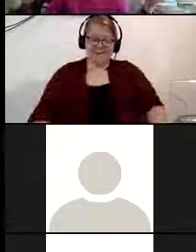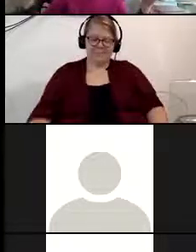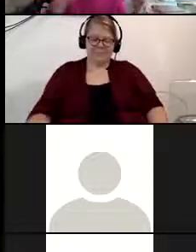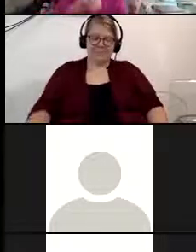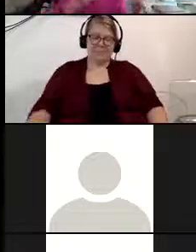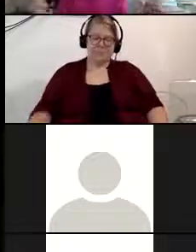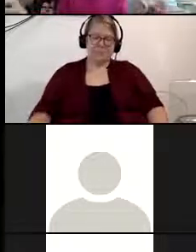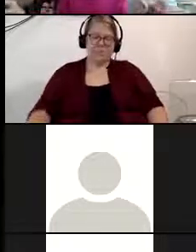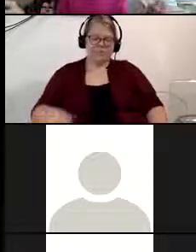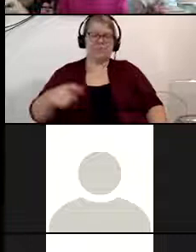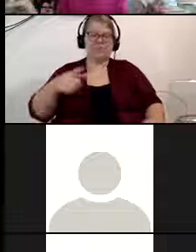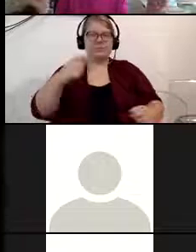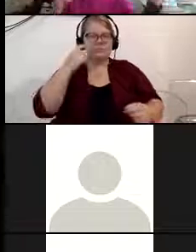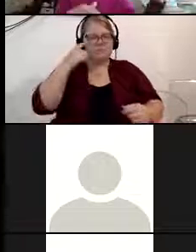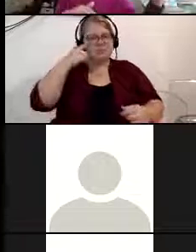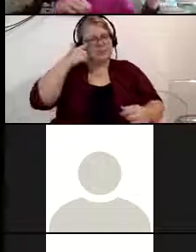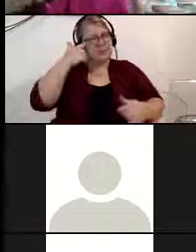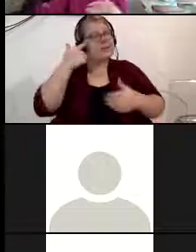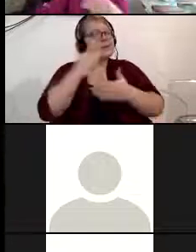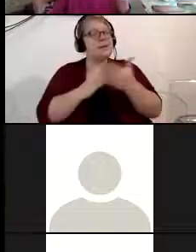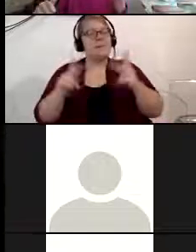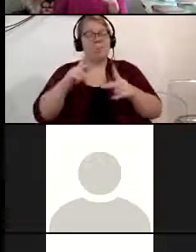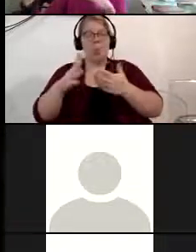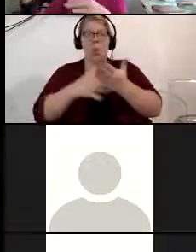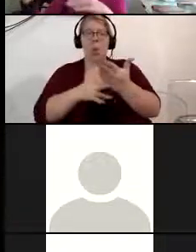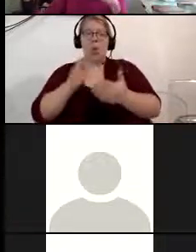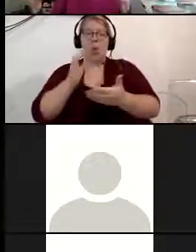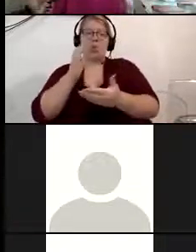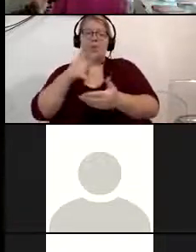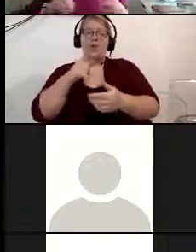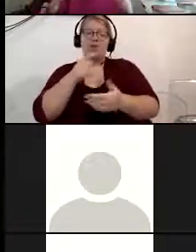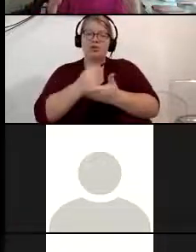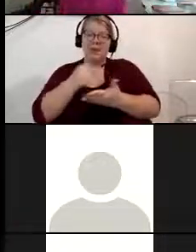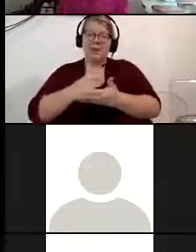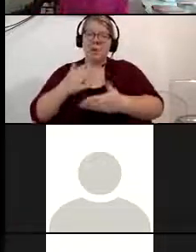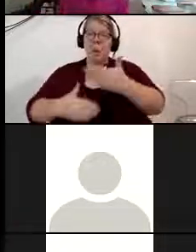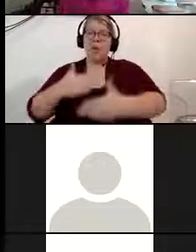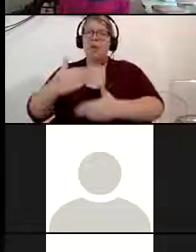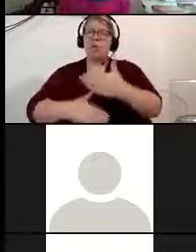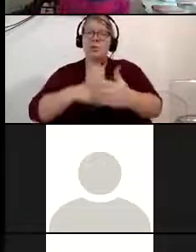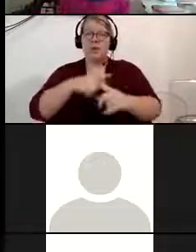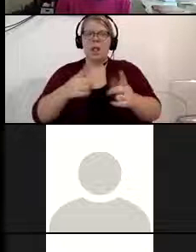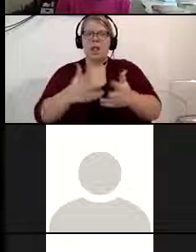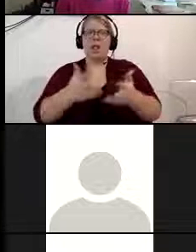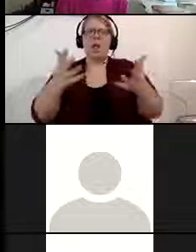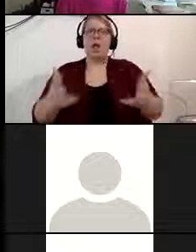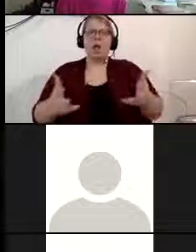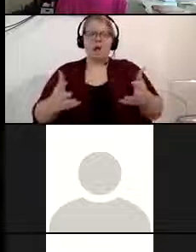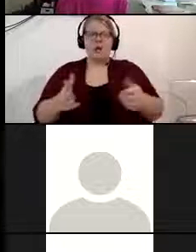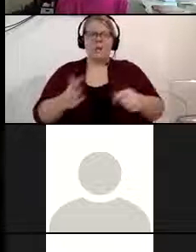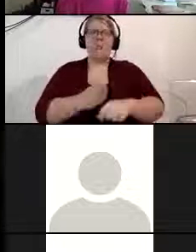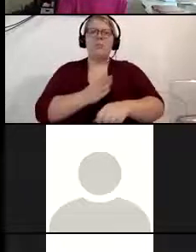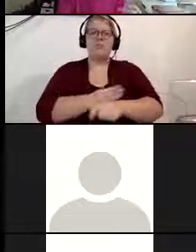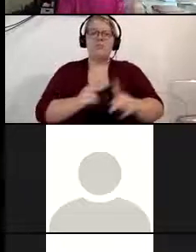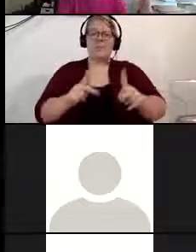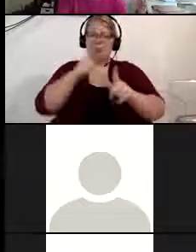stuck with it through the course of treatment, but there was a lot of movement when people were given permission